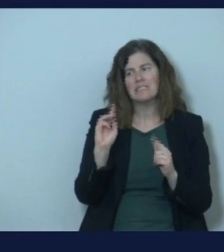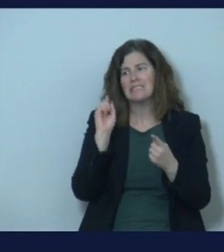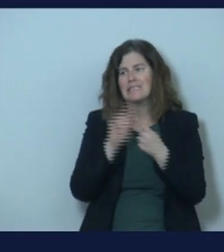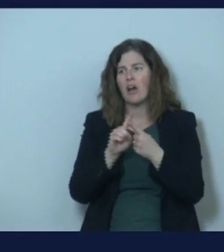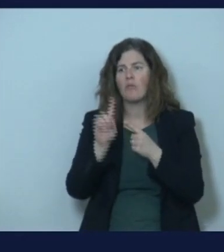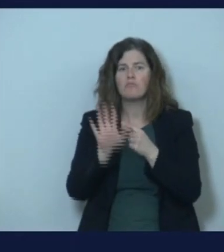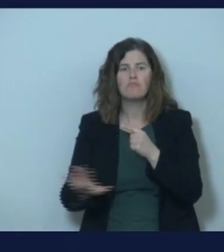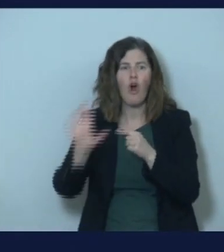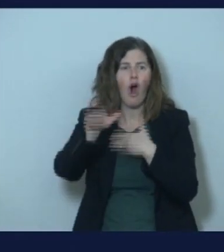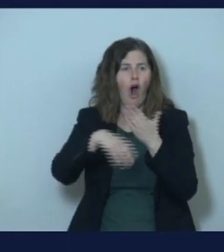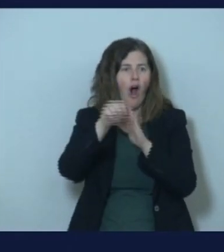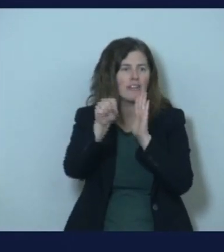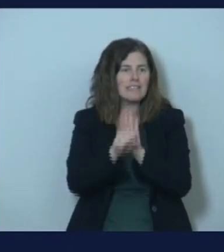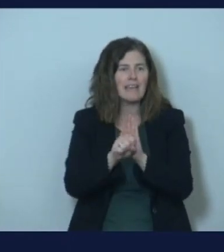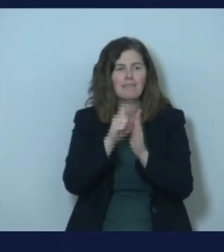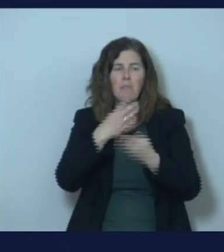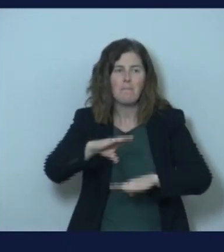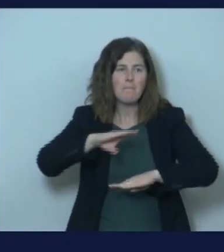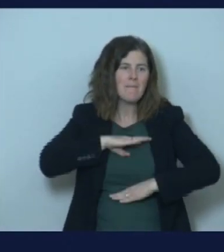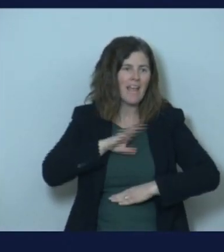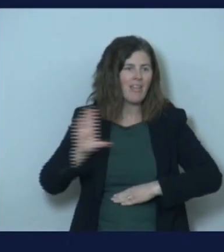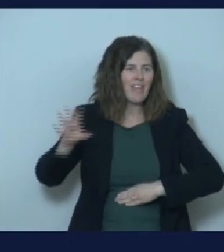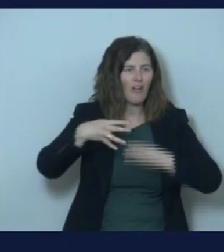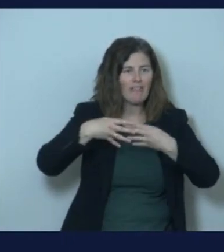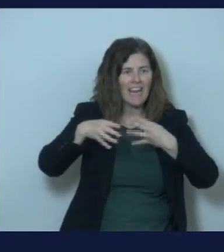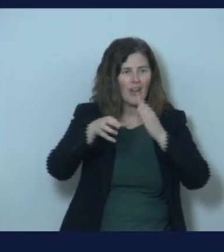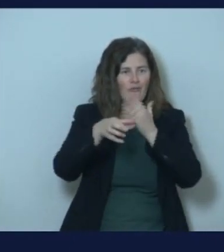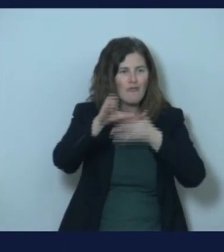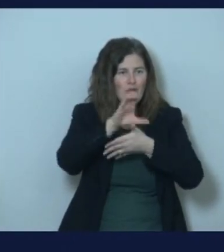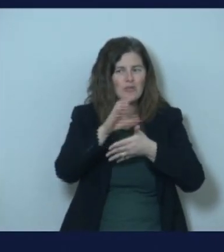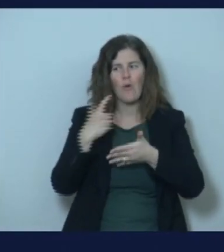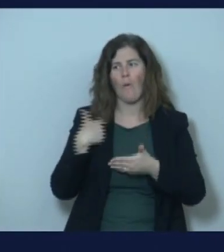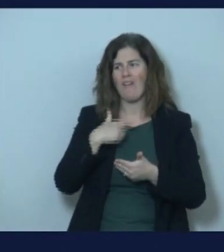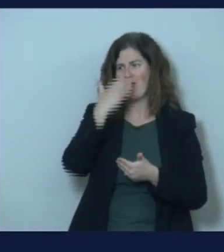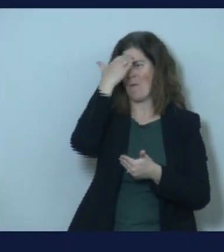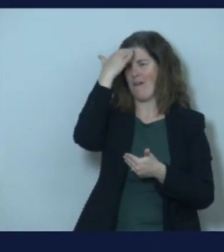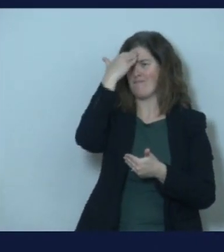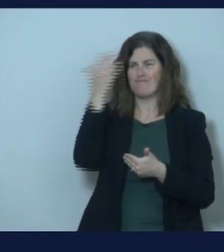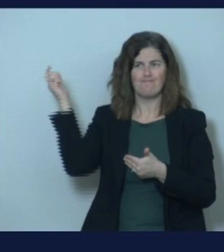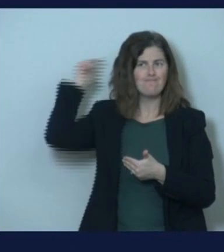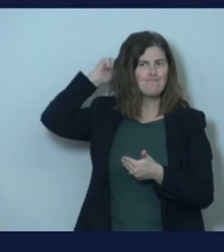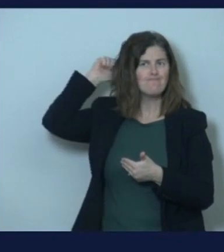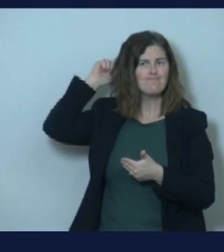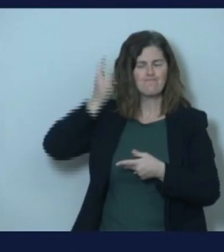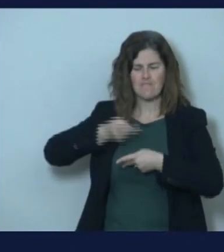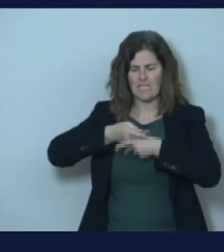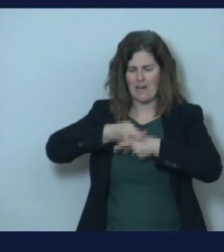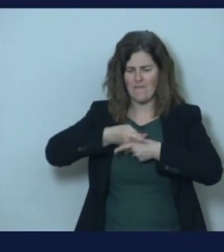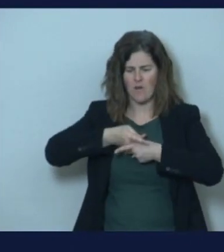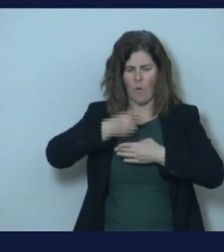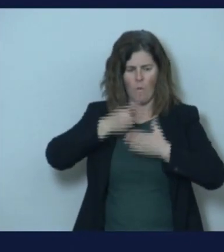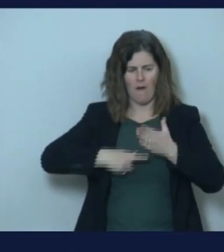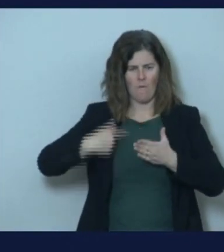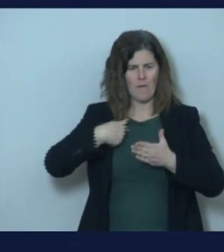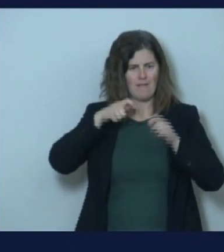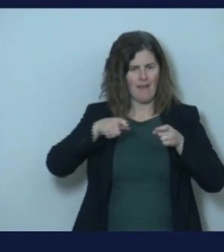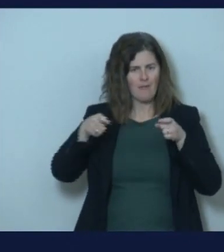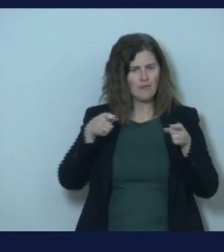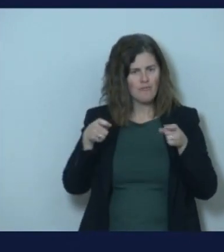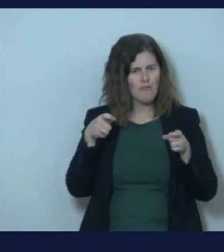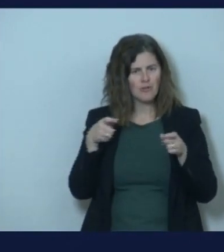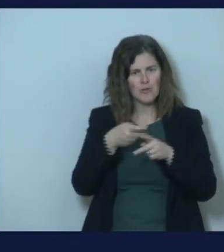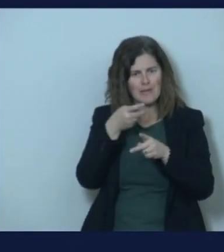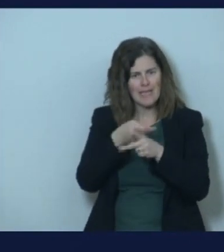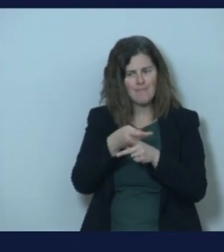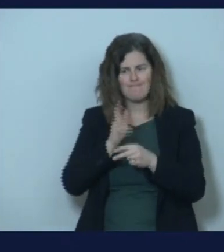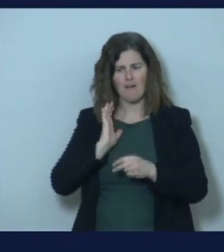all states meet their gating criteria, we have to be cognizant about the controls that we can put in place that keep New Mexicans